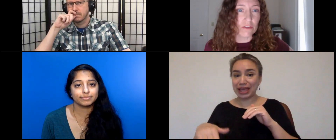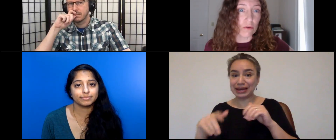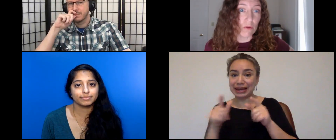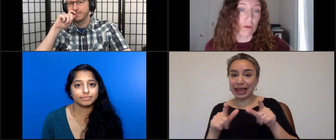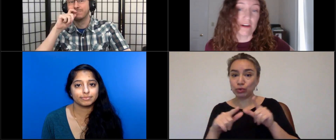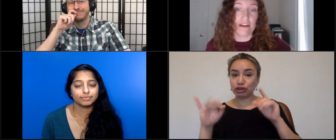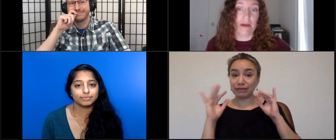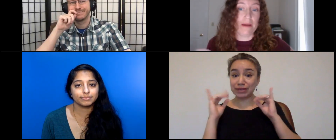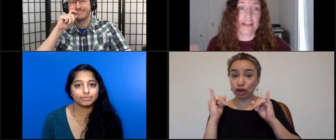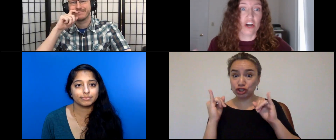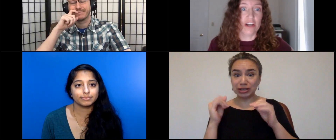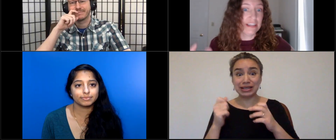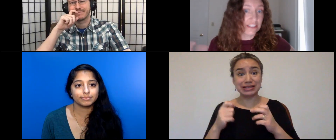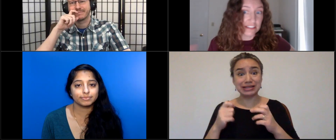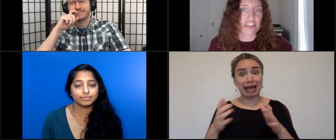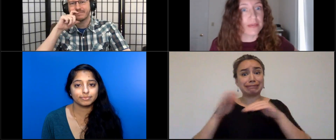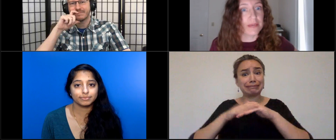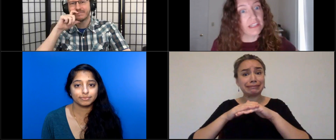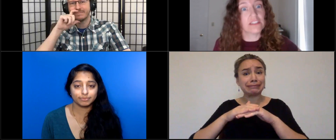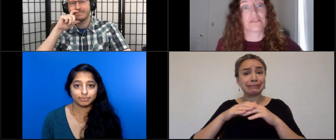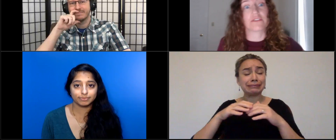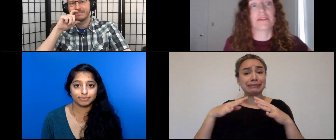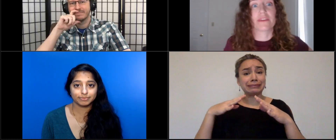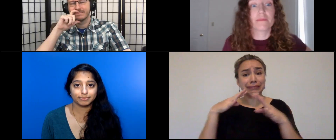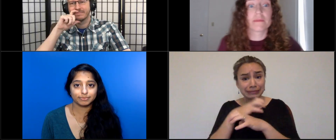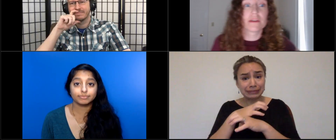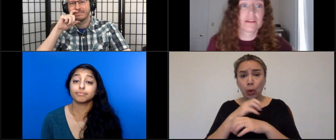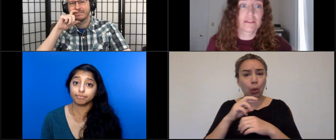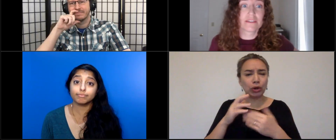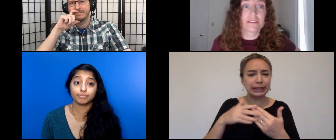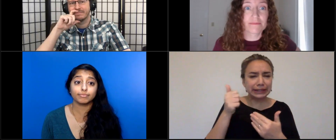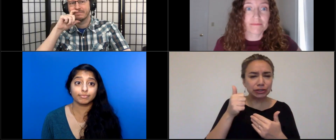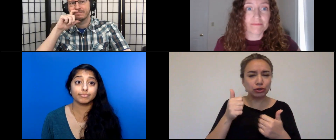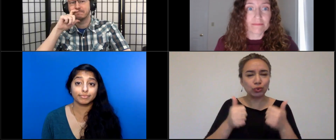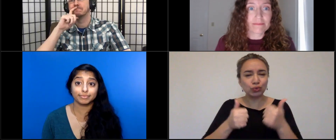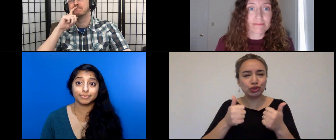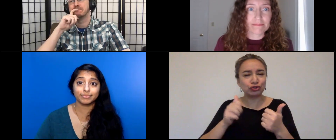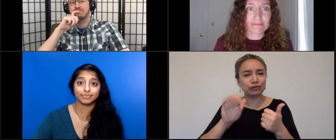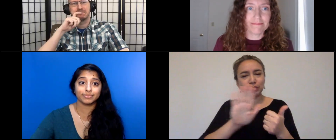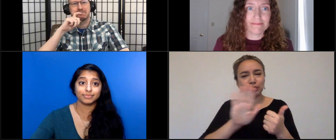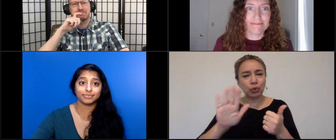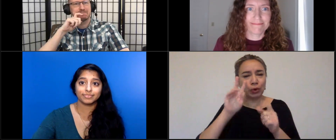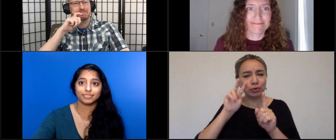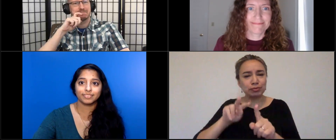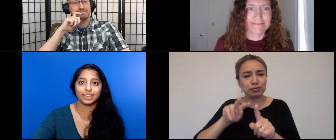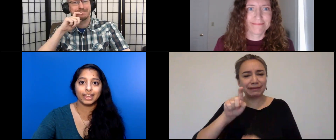it? Or I'm adding on, does it actually make it easier for some of them?